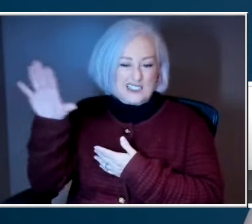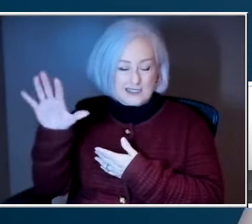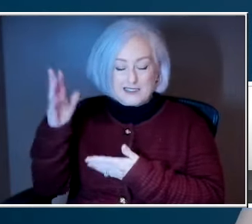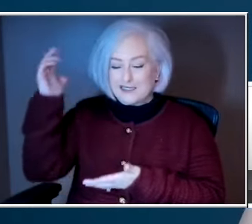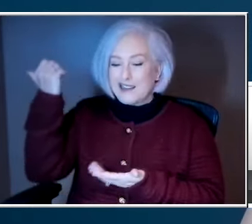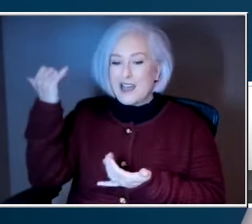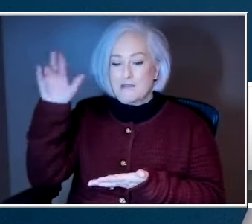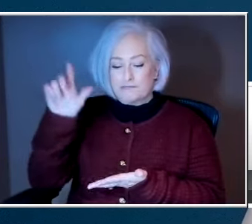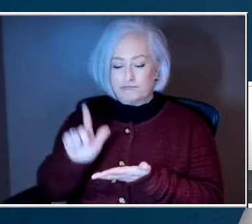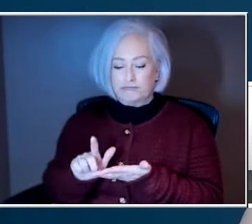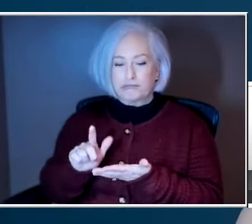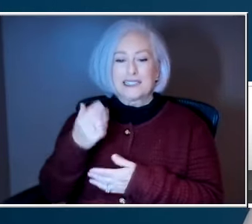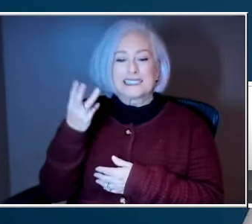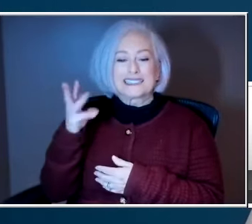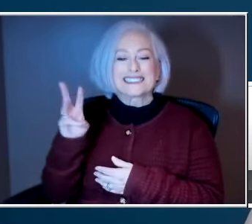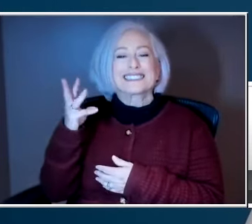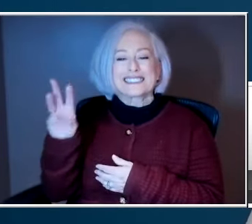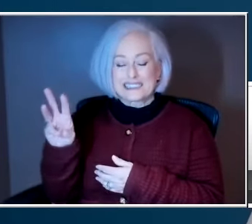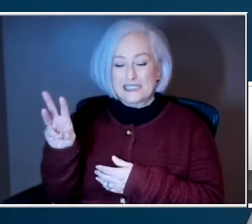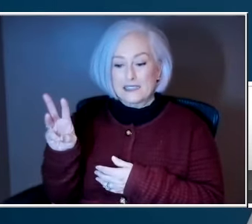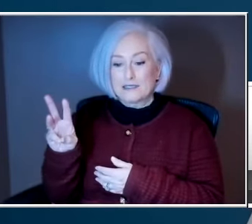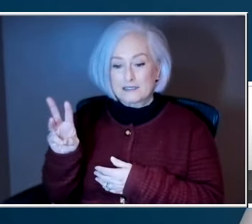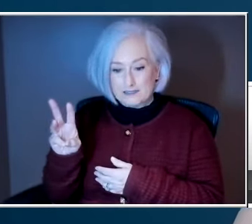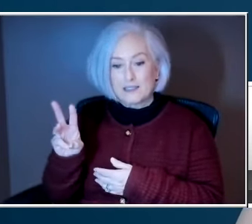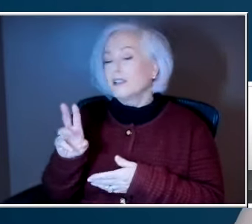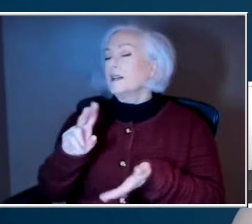here is that the numbers of active inpatients